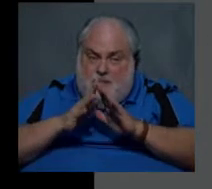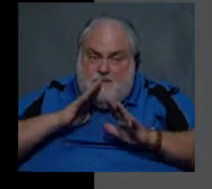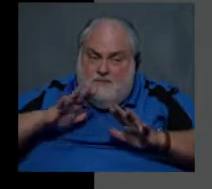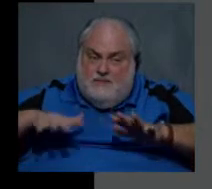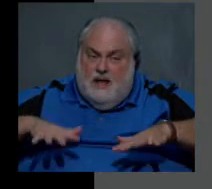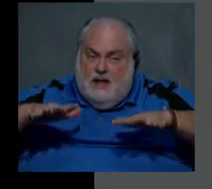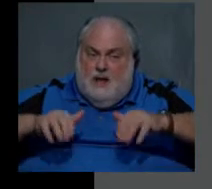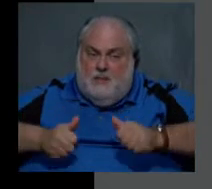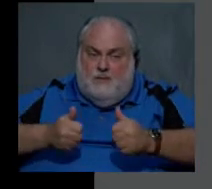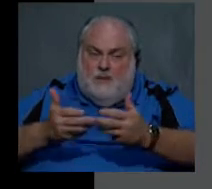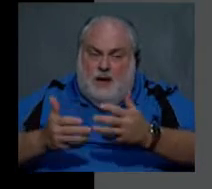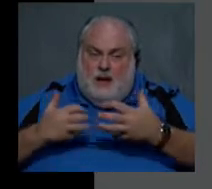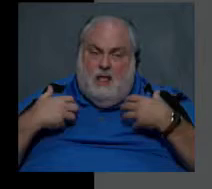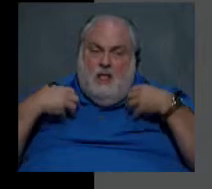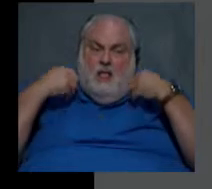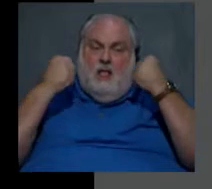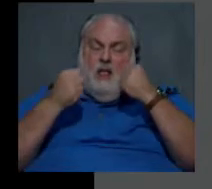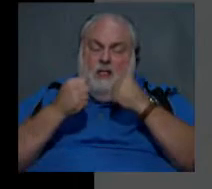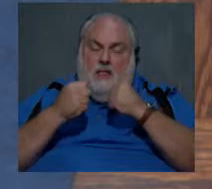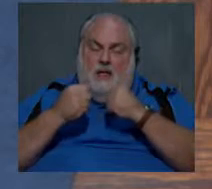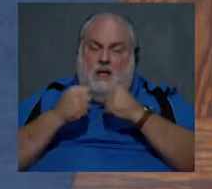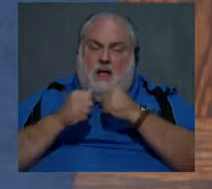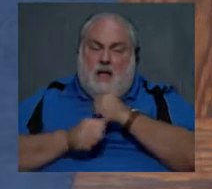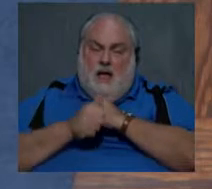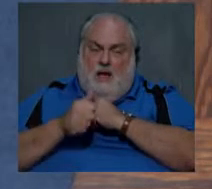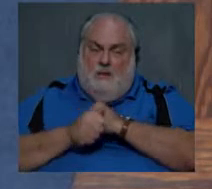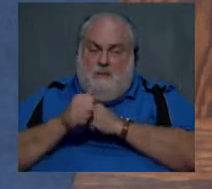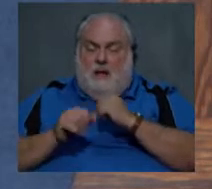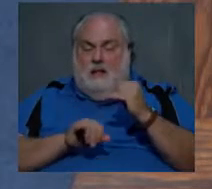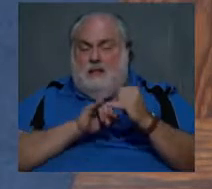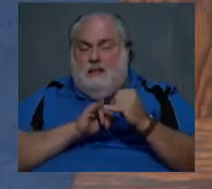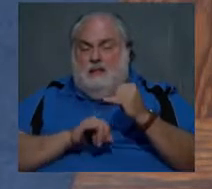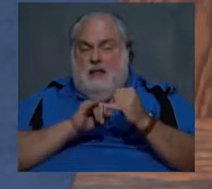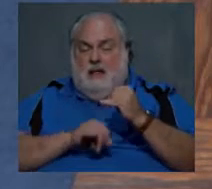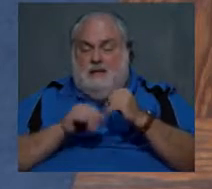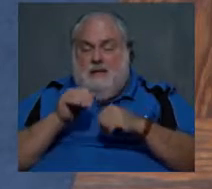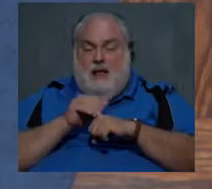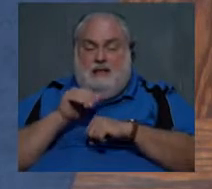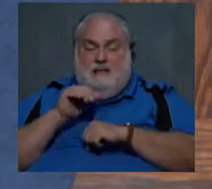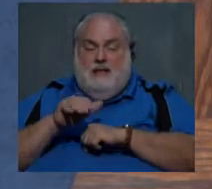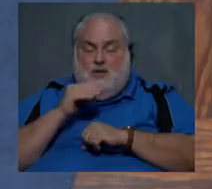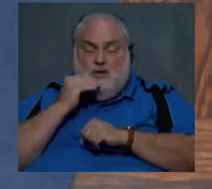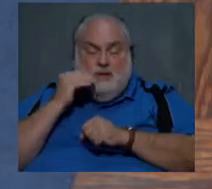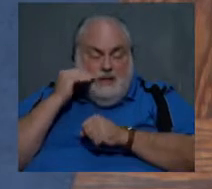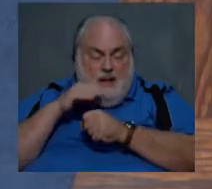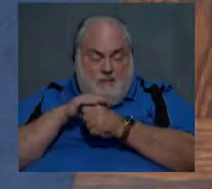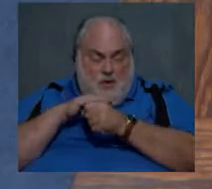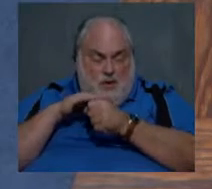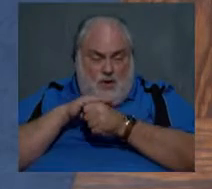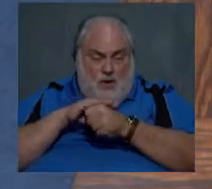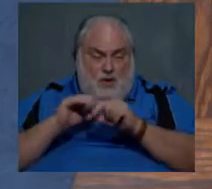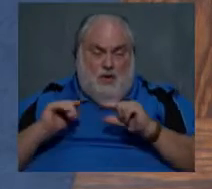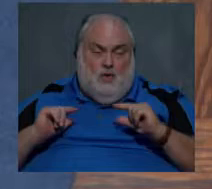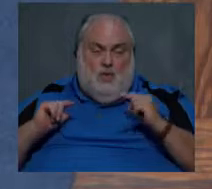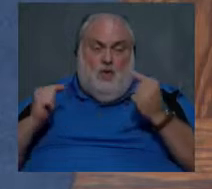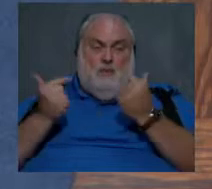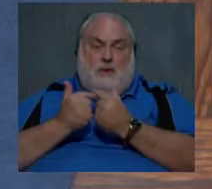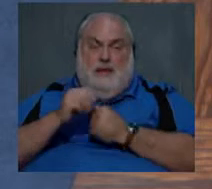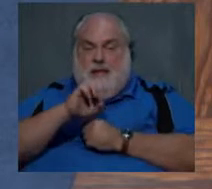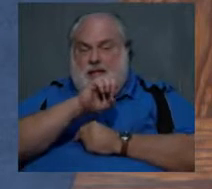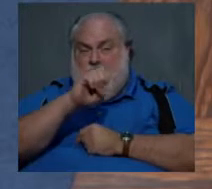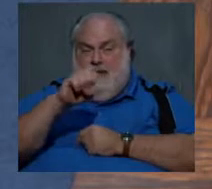My last concern is not specifically mine, but I did send a notice about this to our neighborhood group on the East Pinnacle